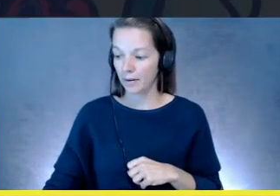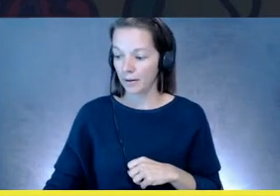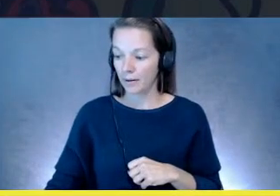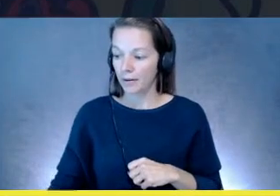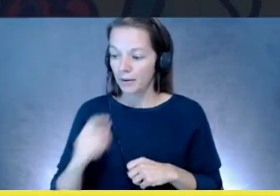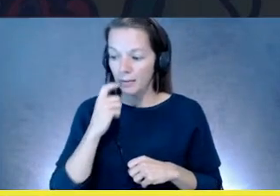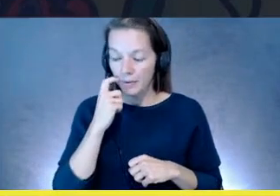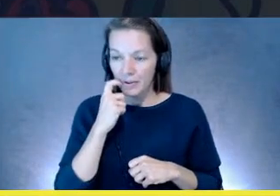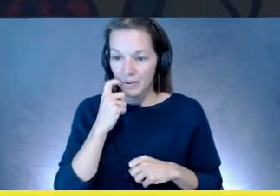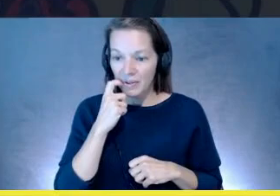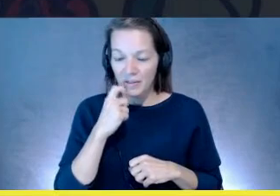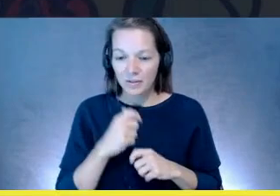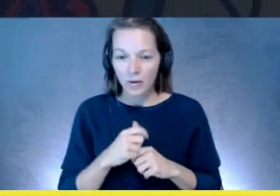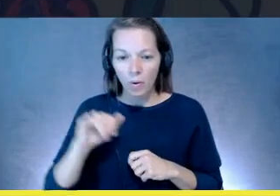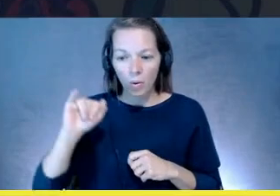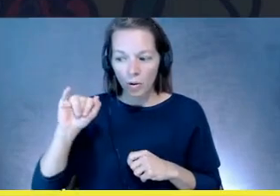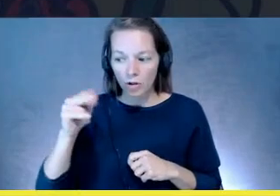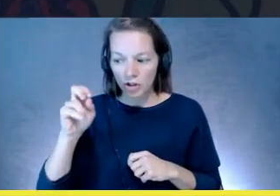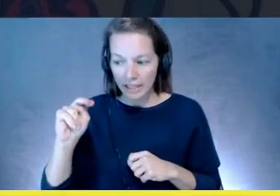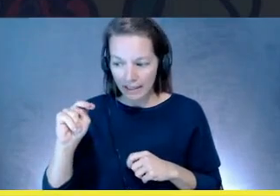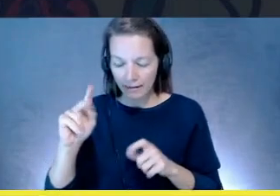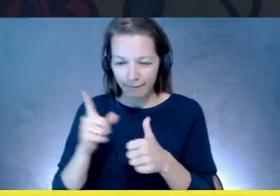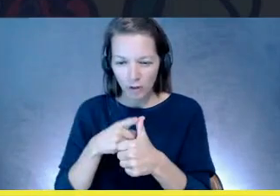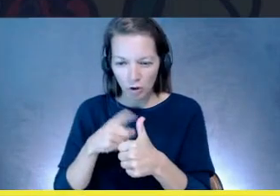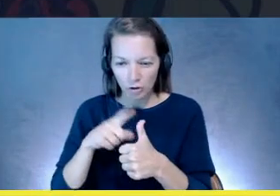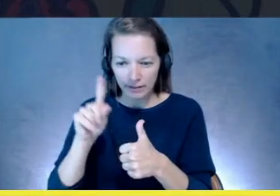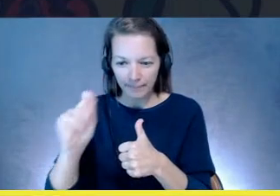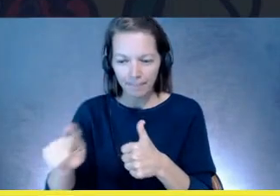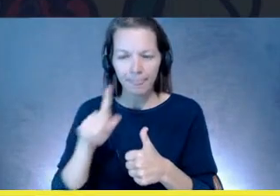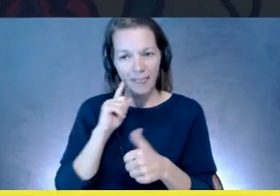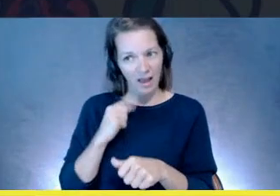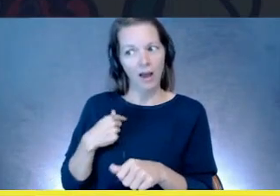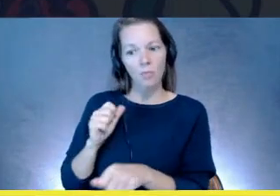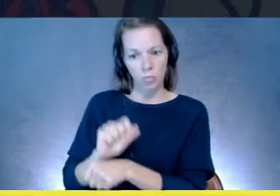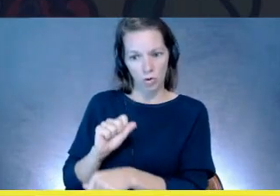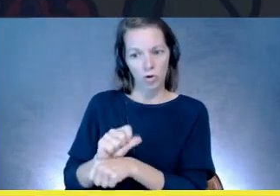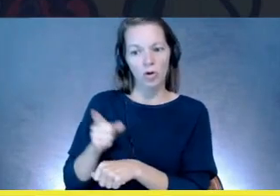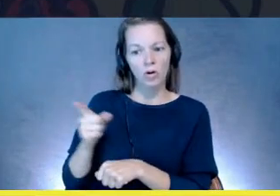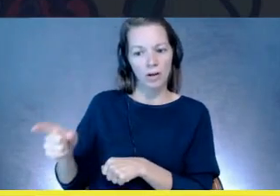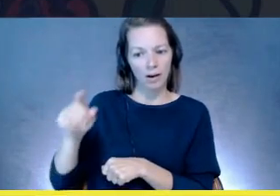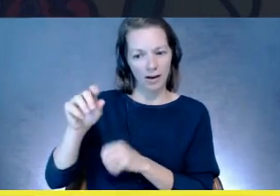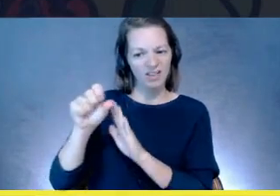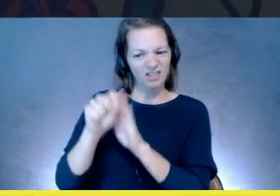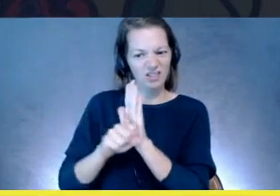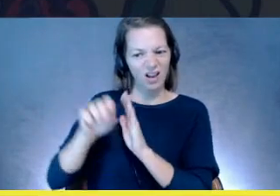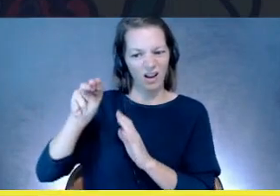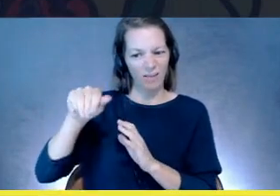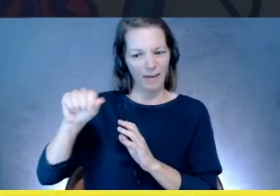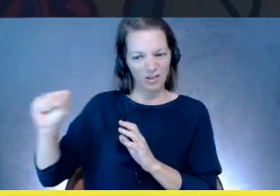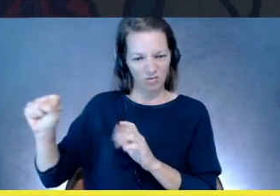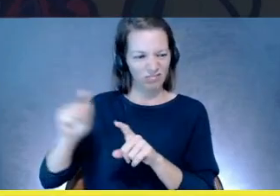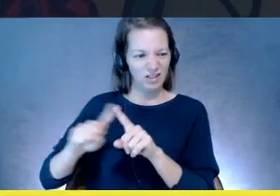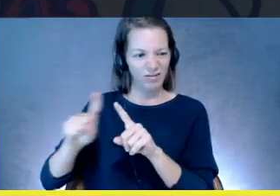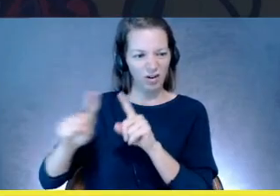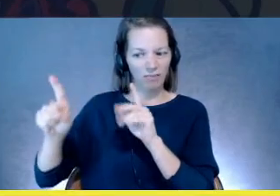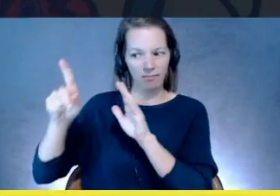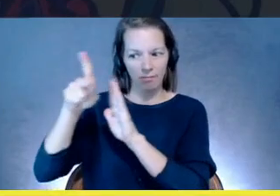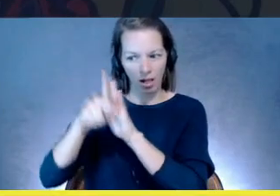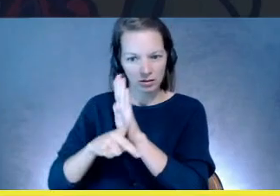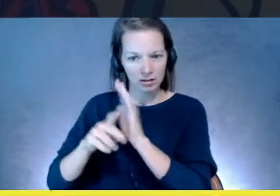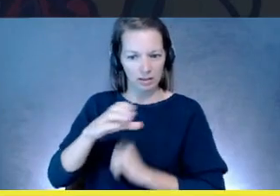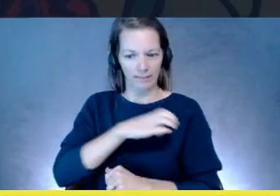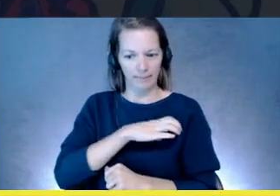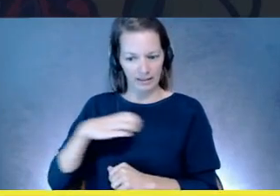you. I've been working in Massachusetts on some various policy committees about